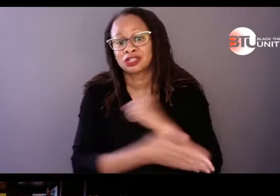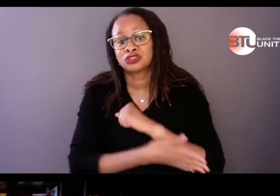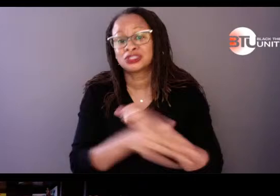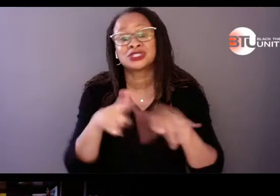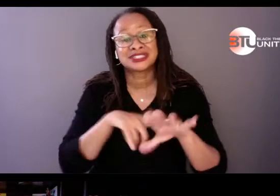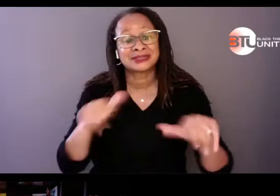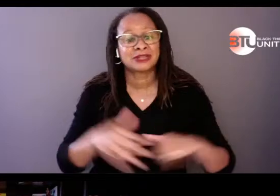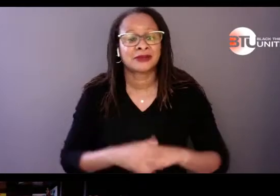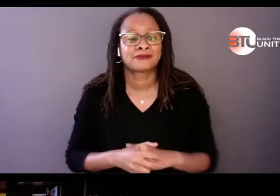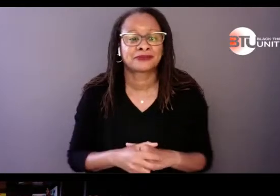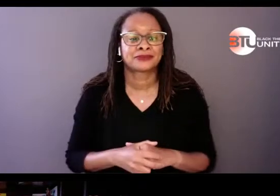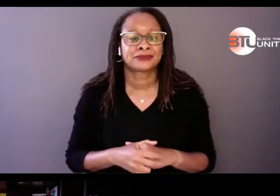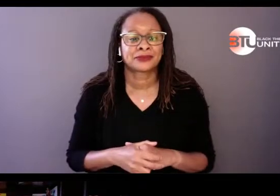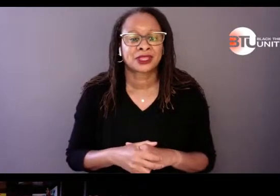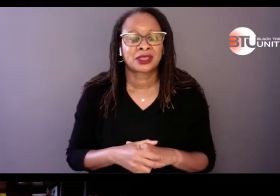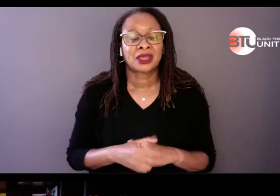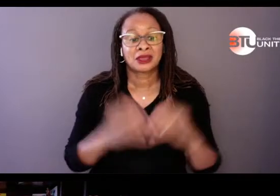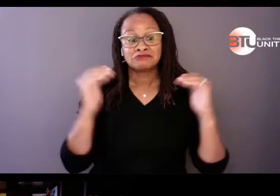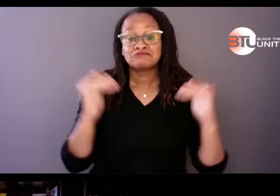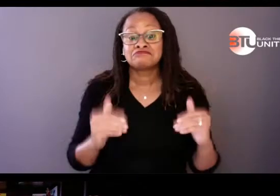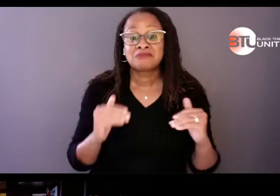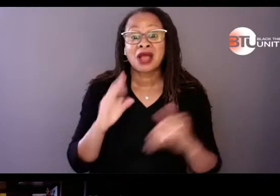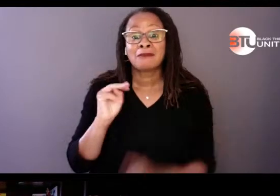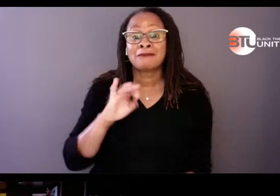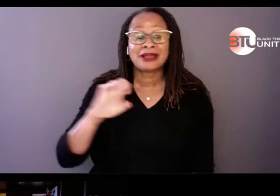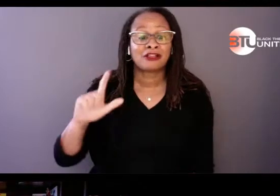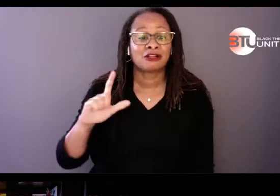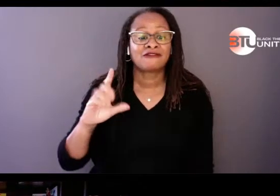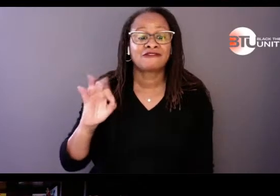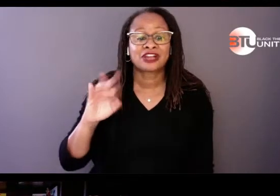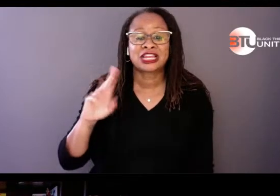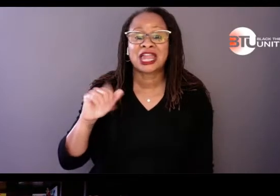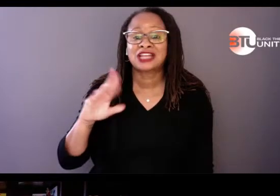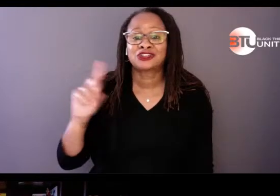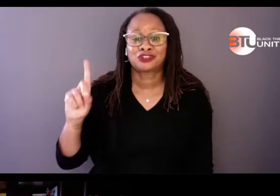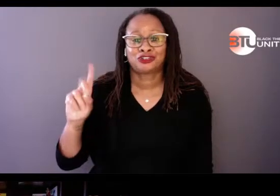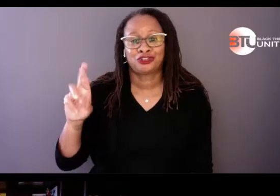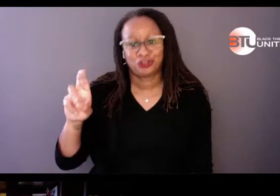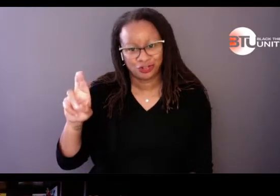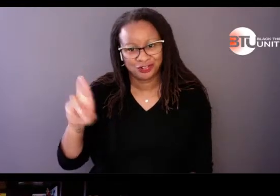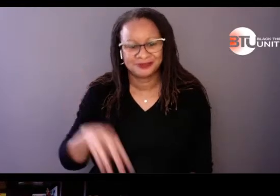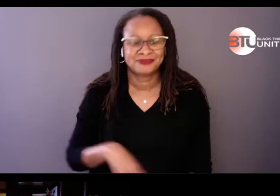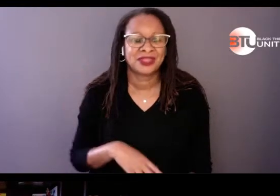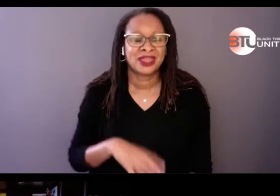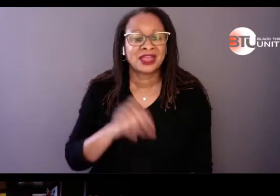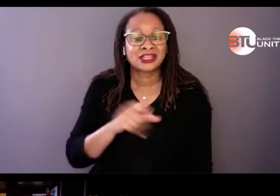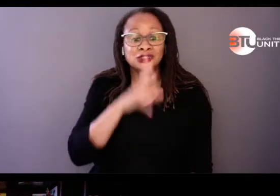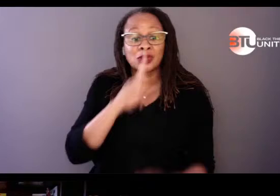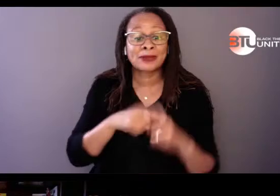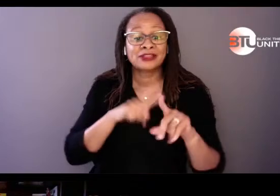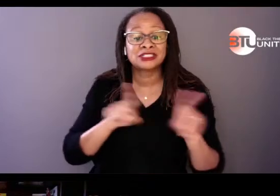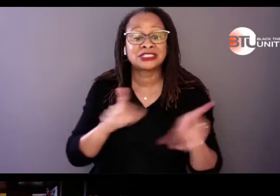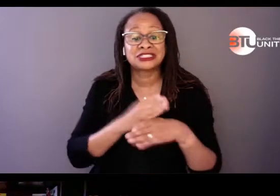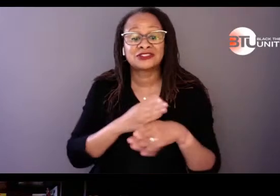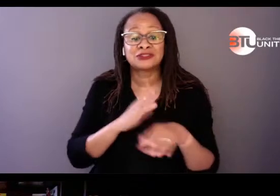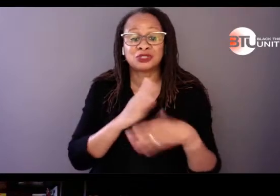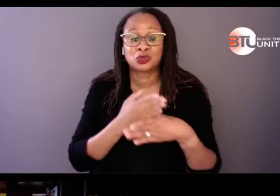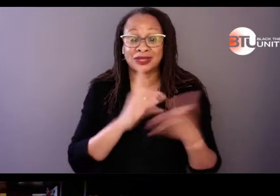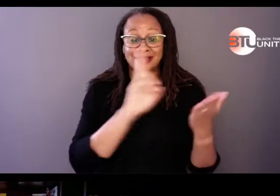Great. Next question from Michael Friedlander. Can you talk about the difference between being